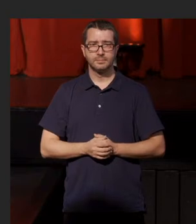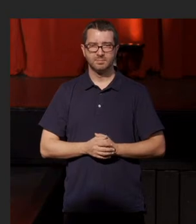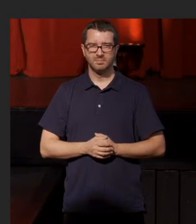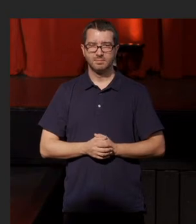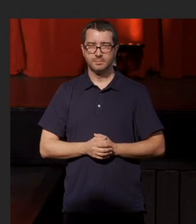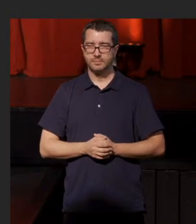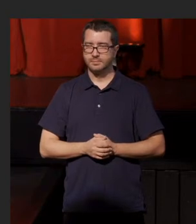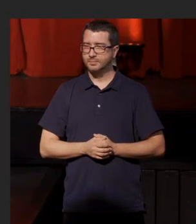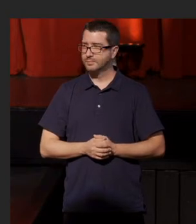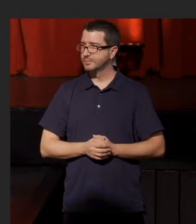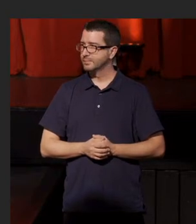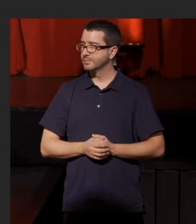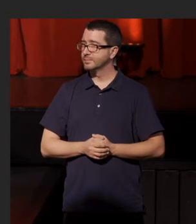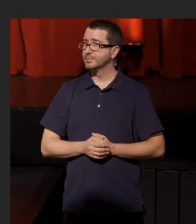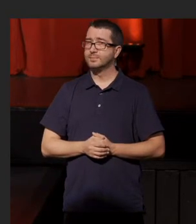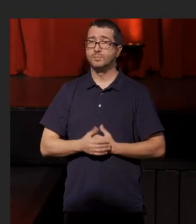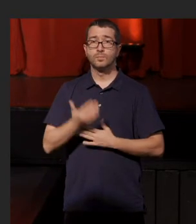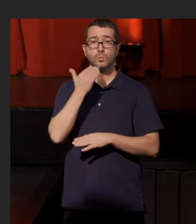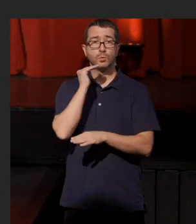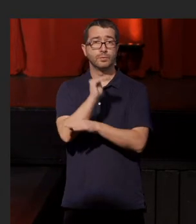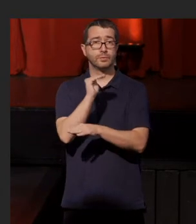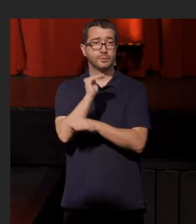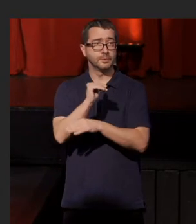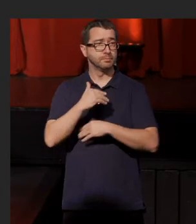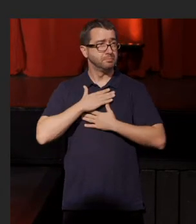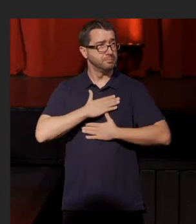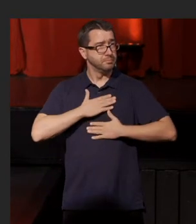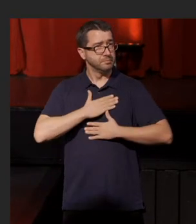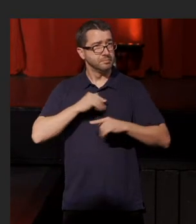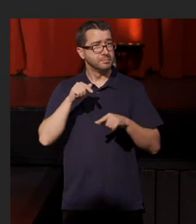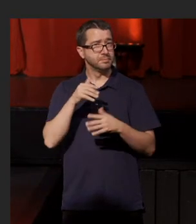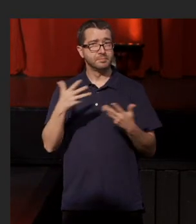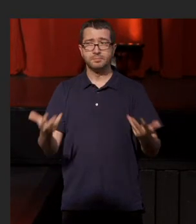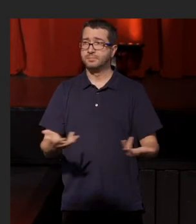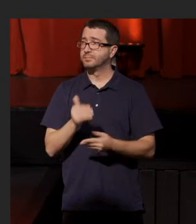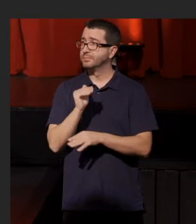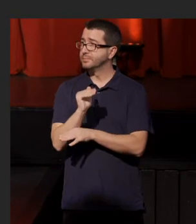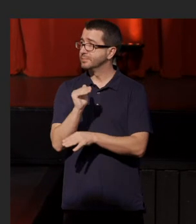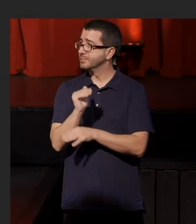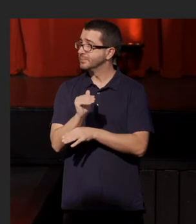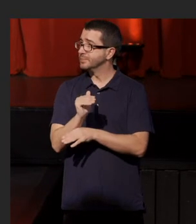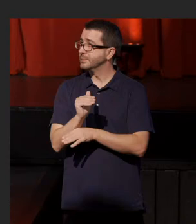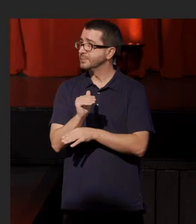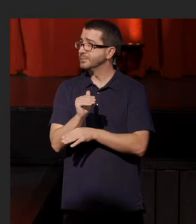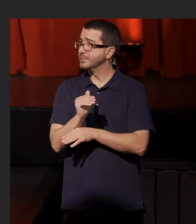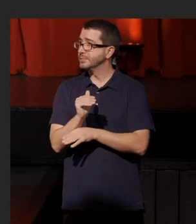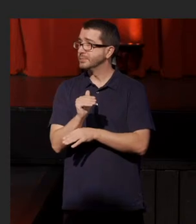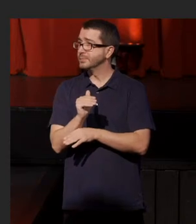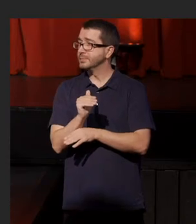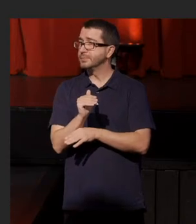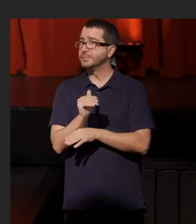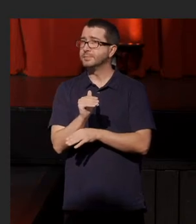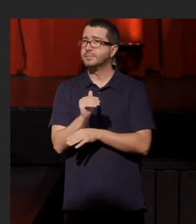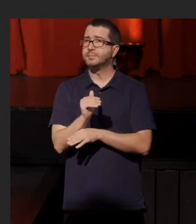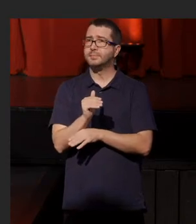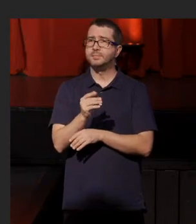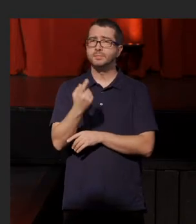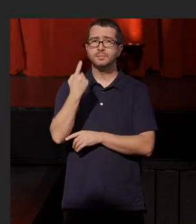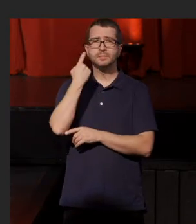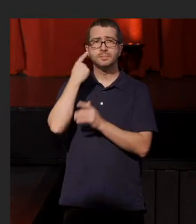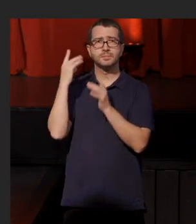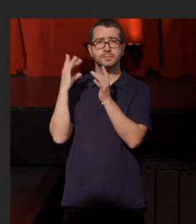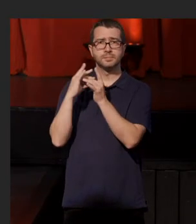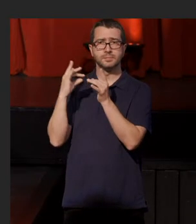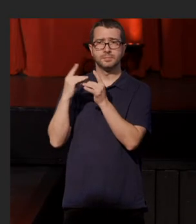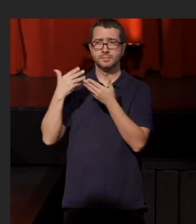Good evening, everybody. It is a great pleasure to be here this evening. As was mentioned earlier, I